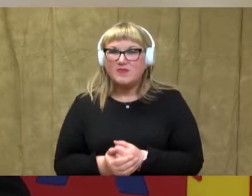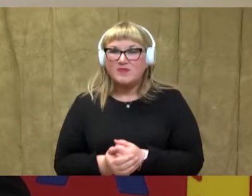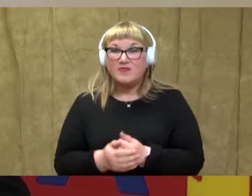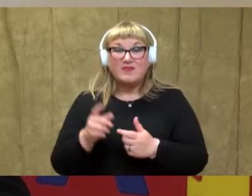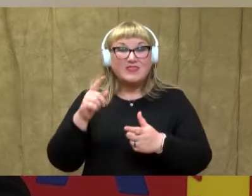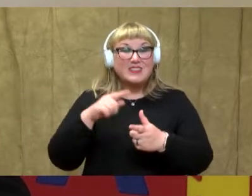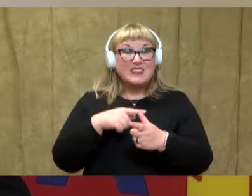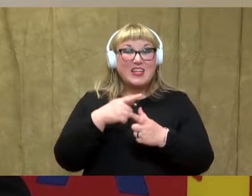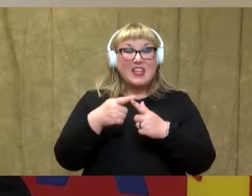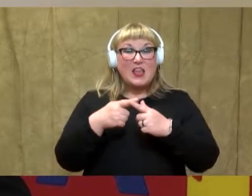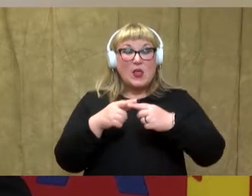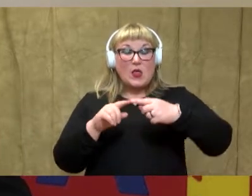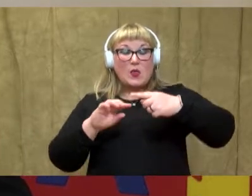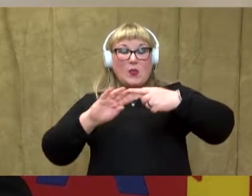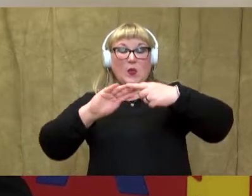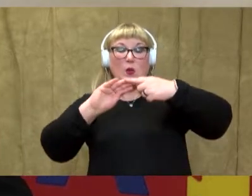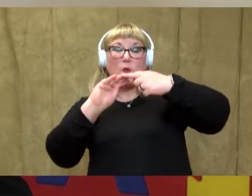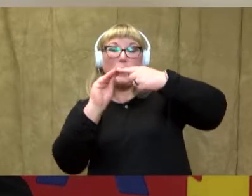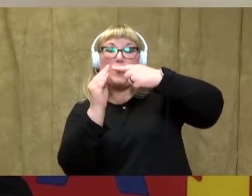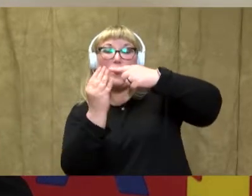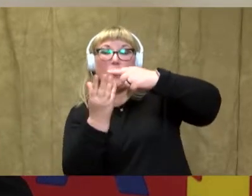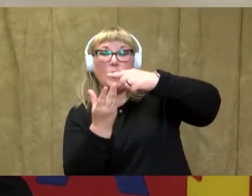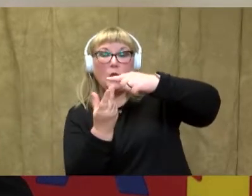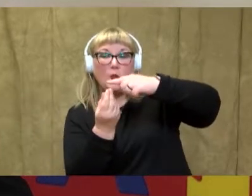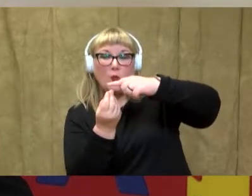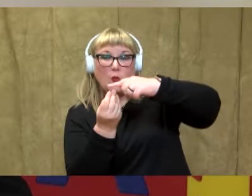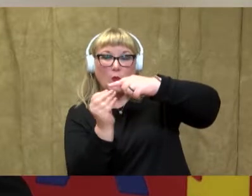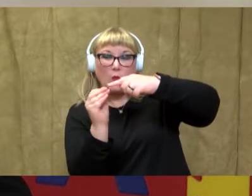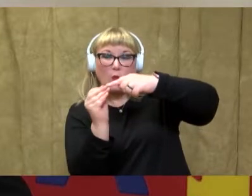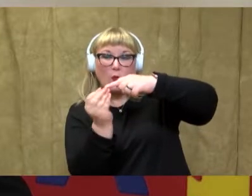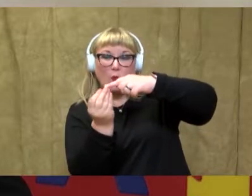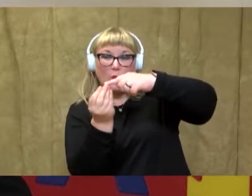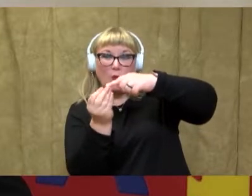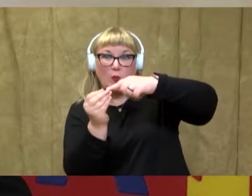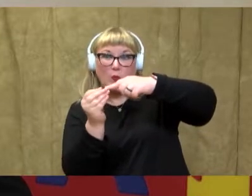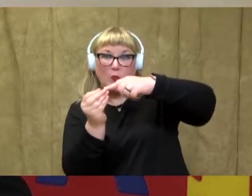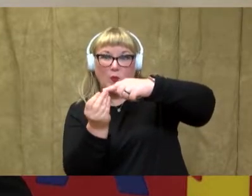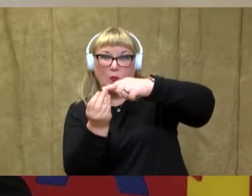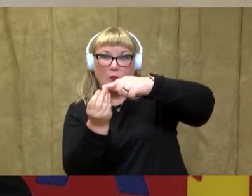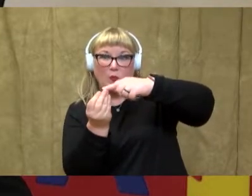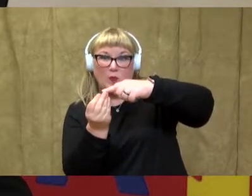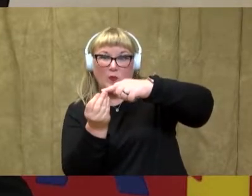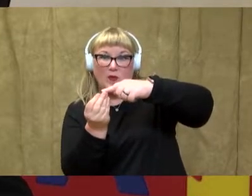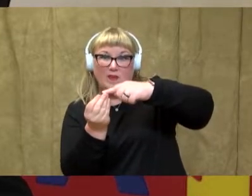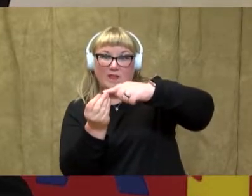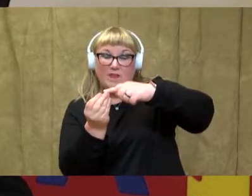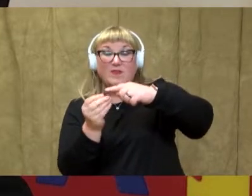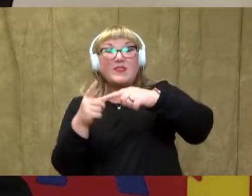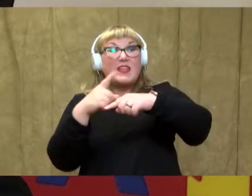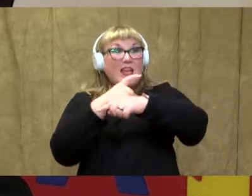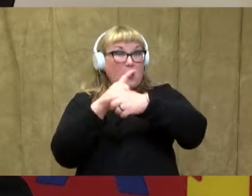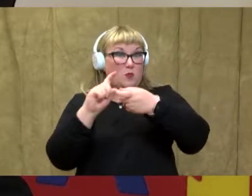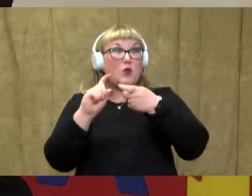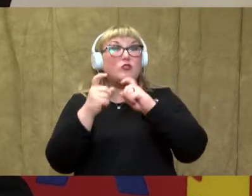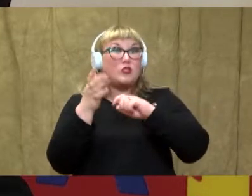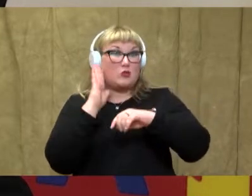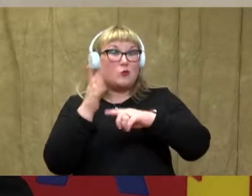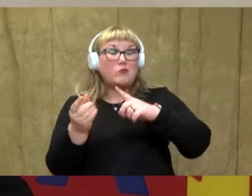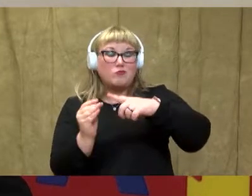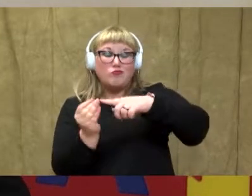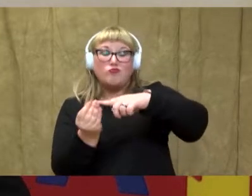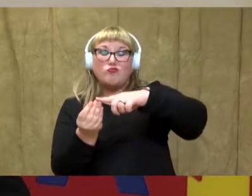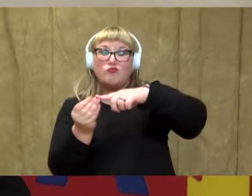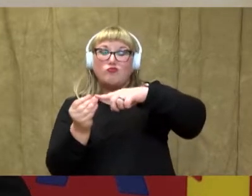Then make a case in which to grow. Caterpillar changes now begin.